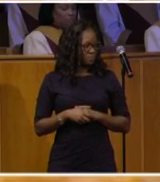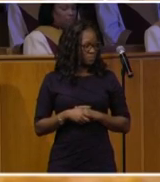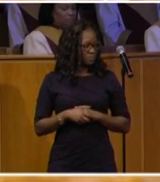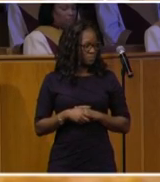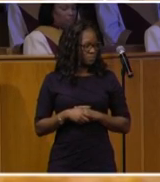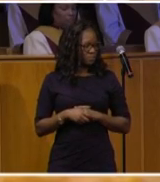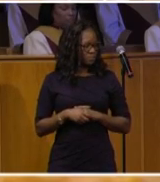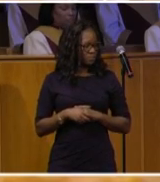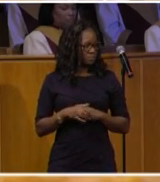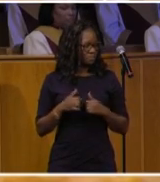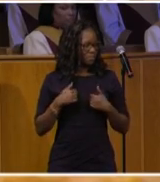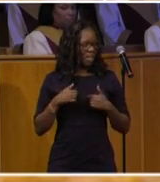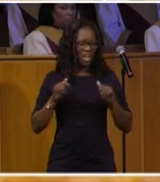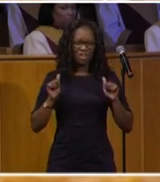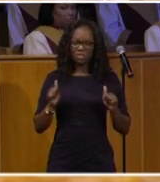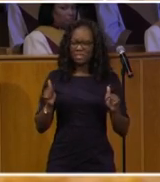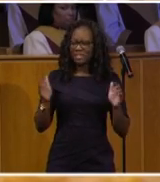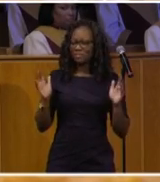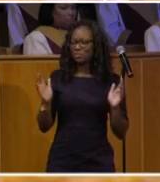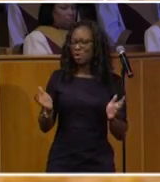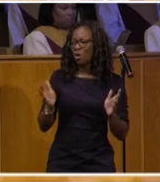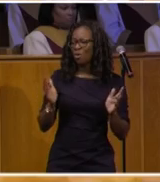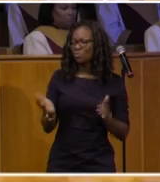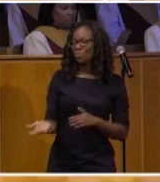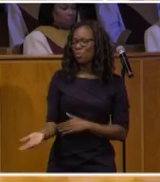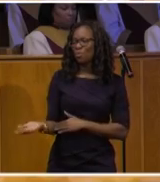I could have talked all this morning